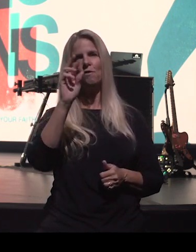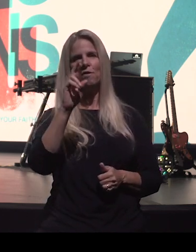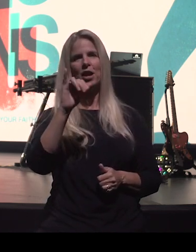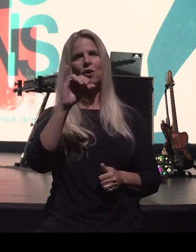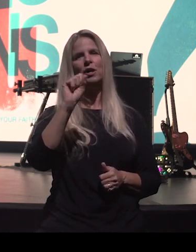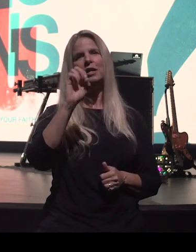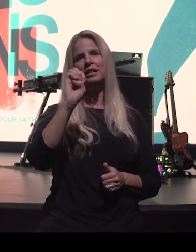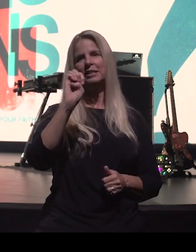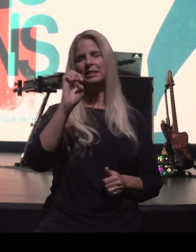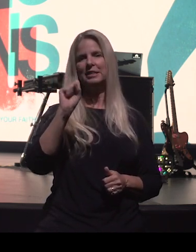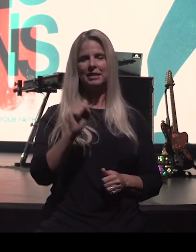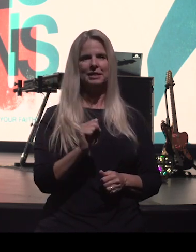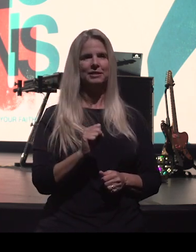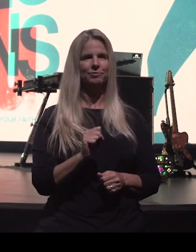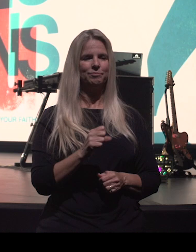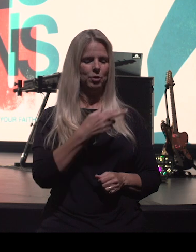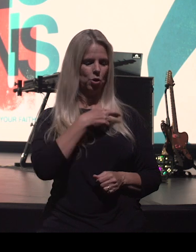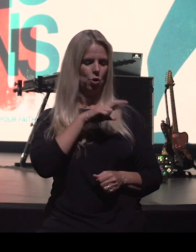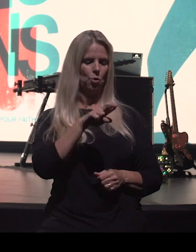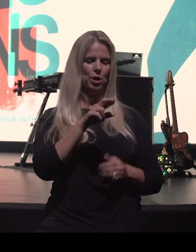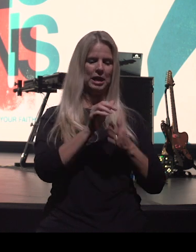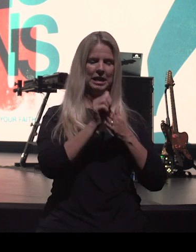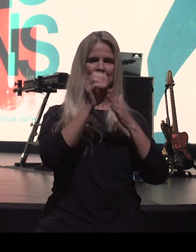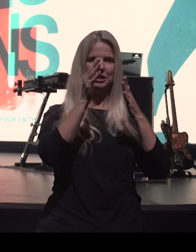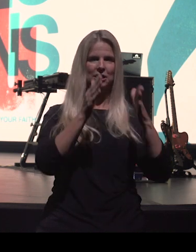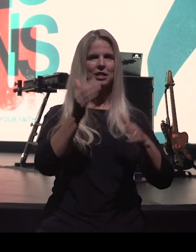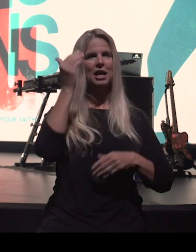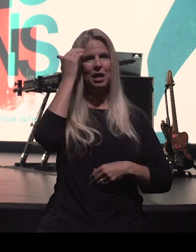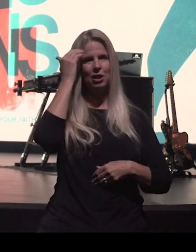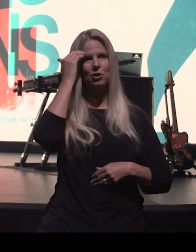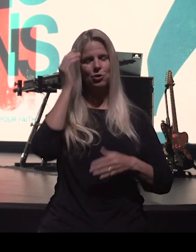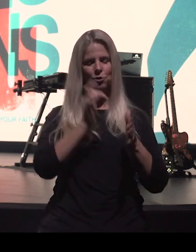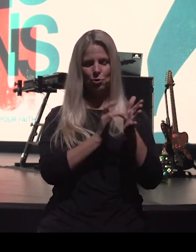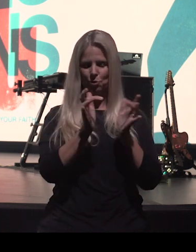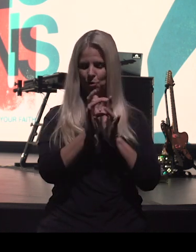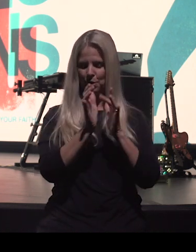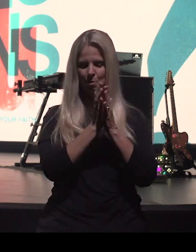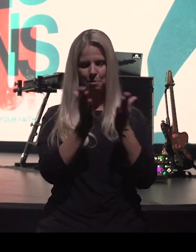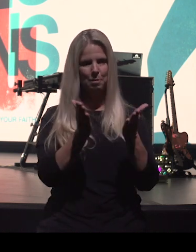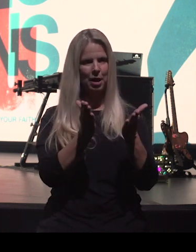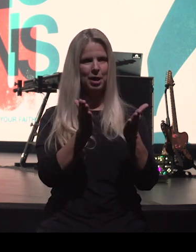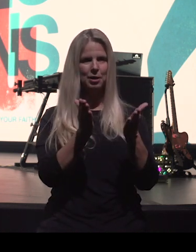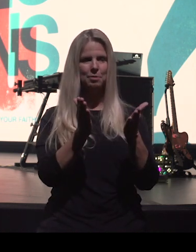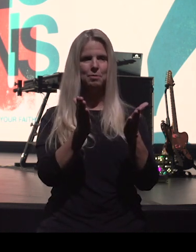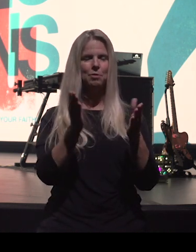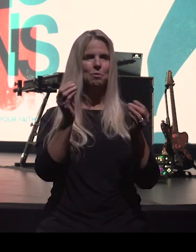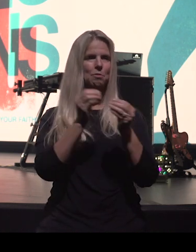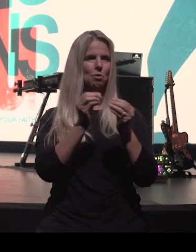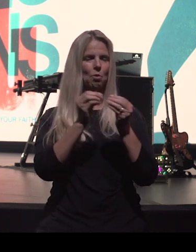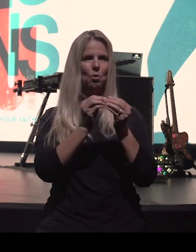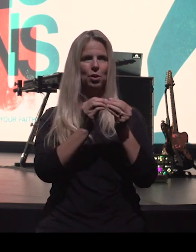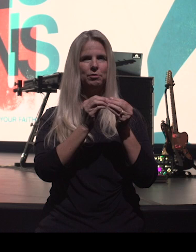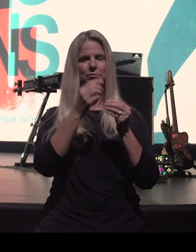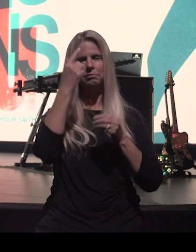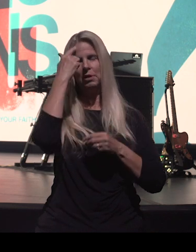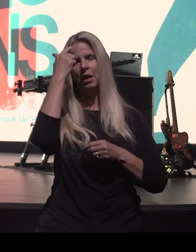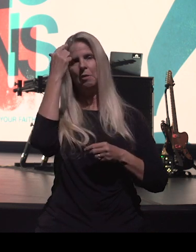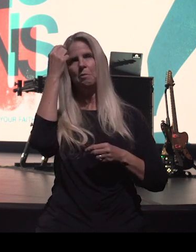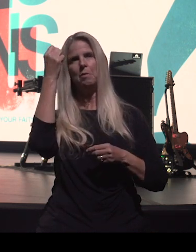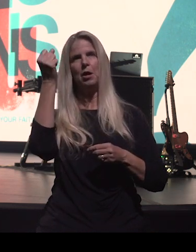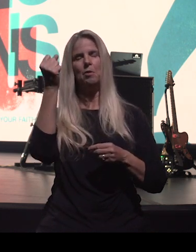Pharisees and the Sadducees, they knew the Bible more than anybody. They had memorized, most of